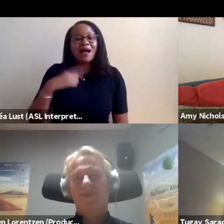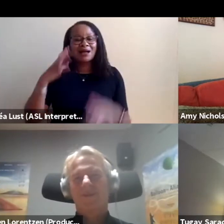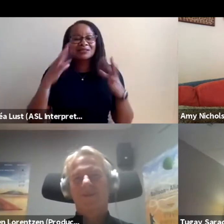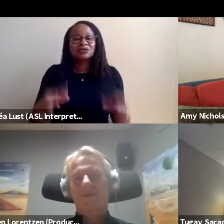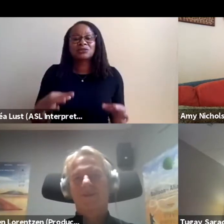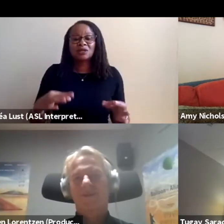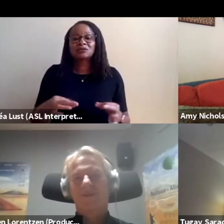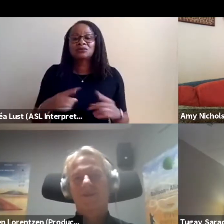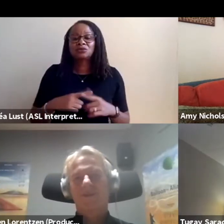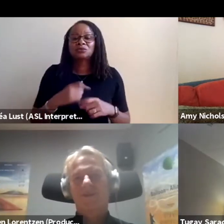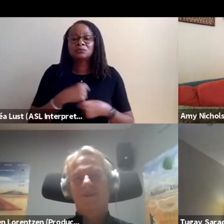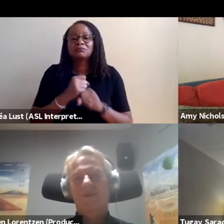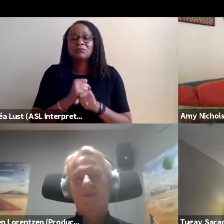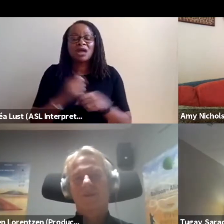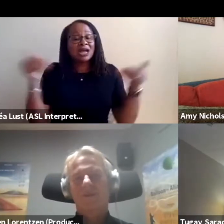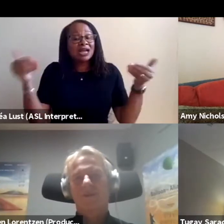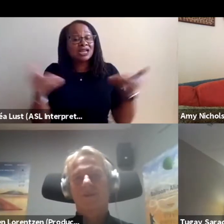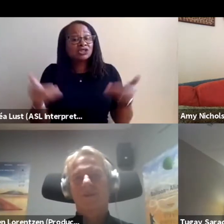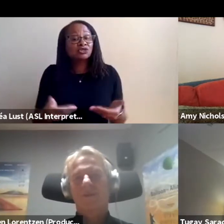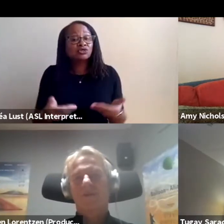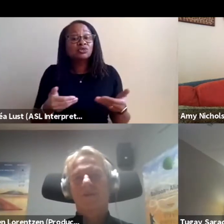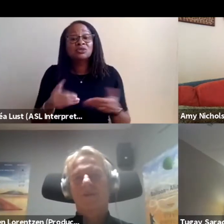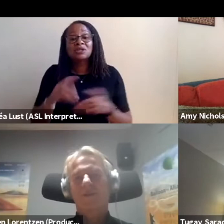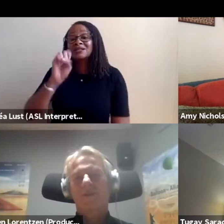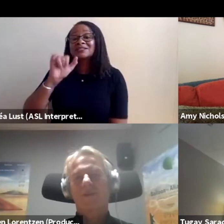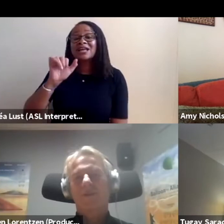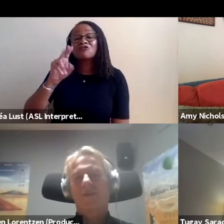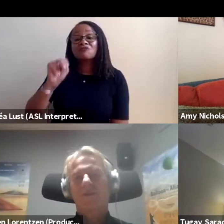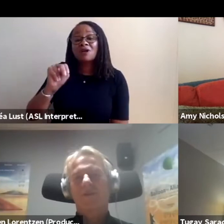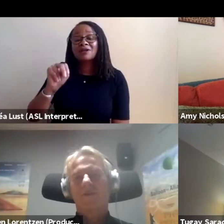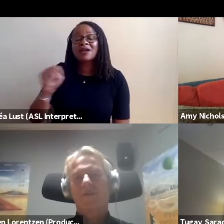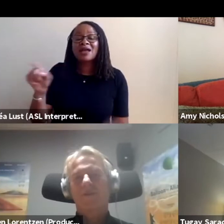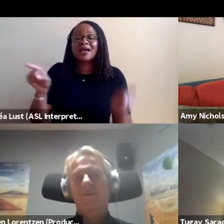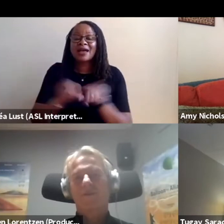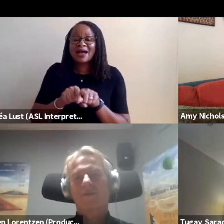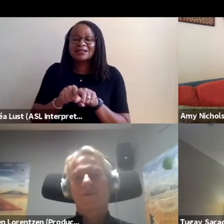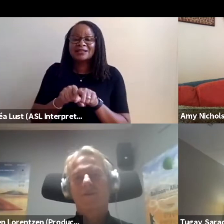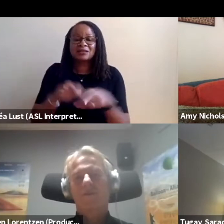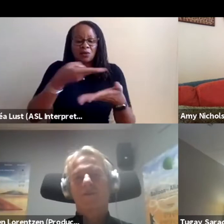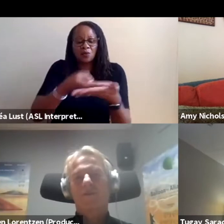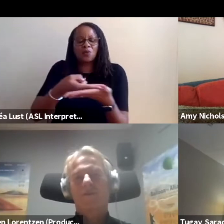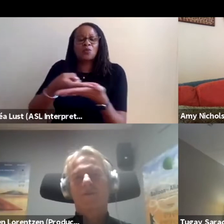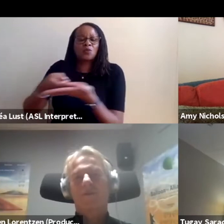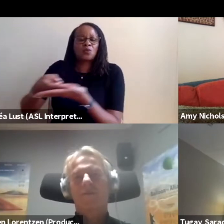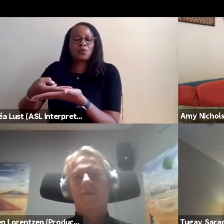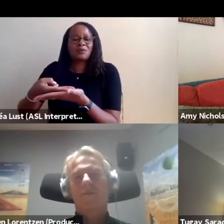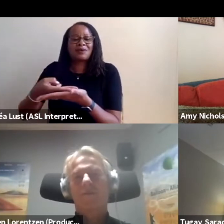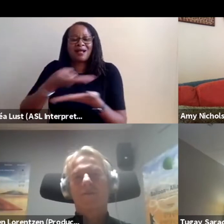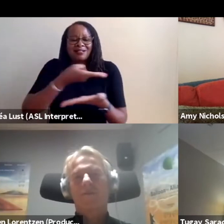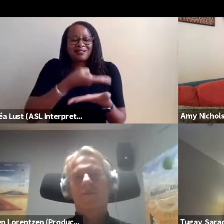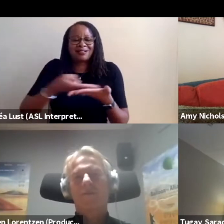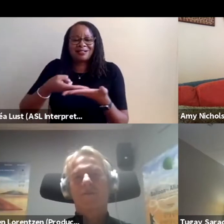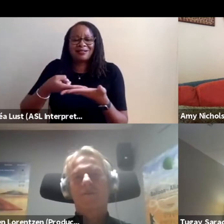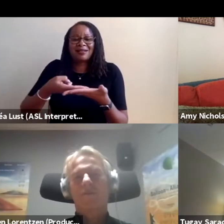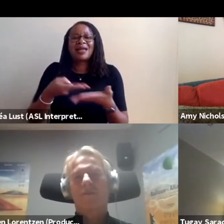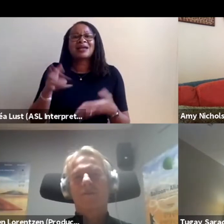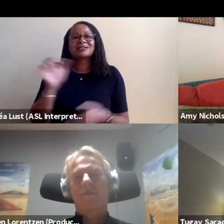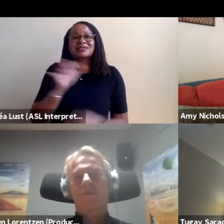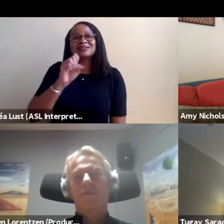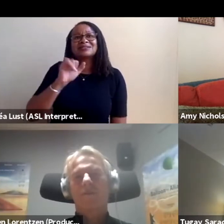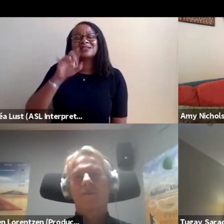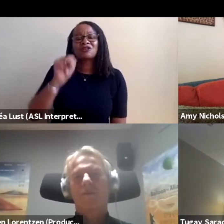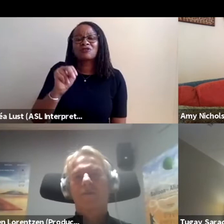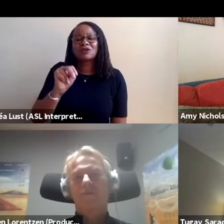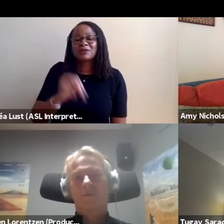make, introduce Seyran to audience as a horizontal way. So it was like Seyran was not